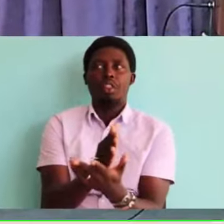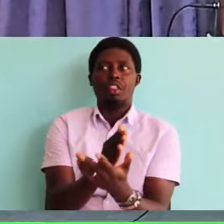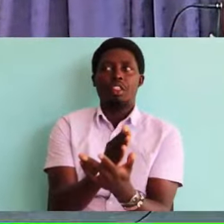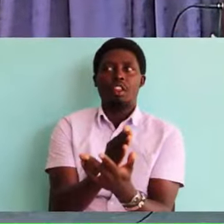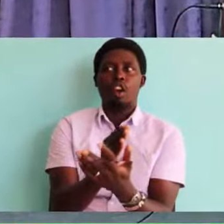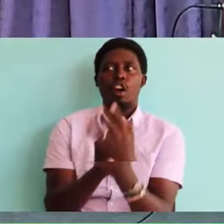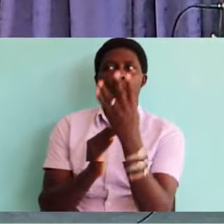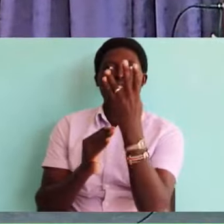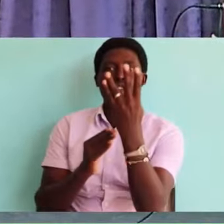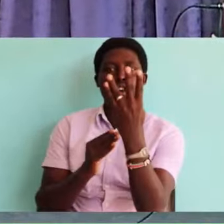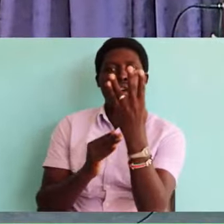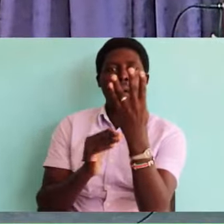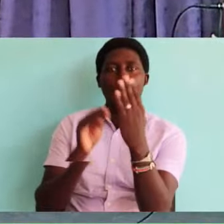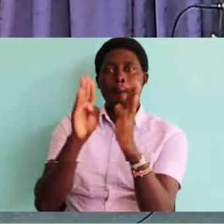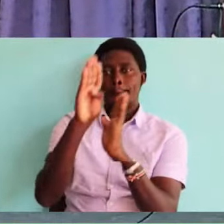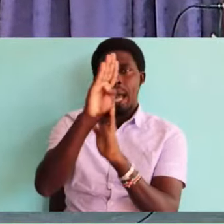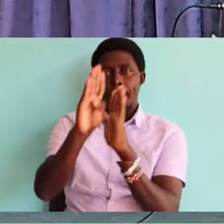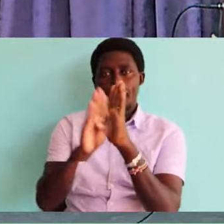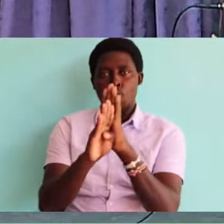Four Bible truths